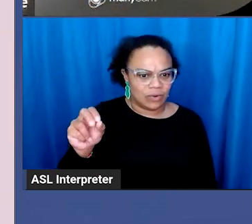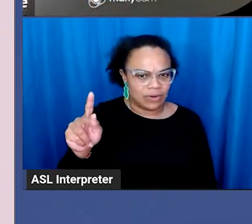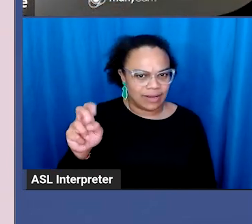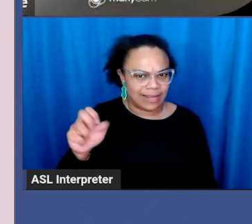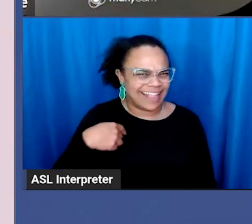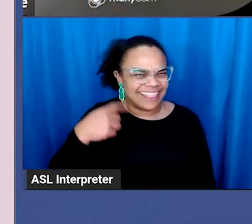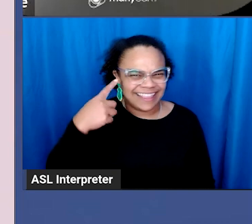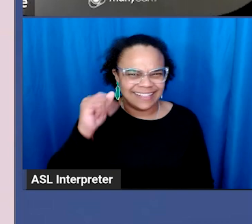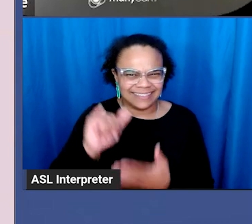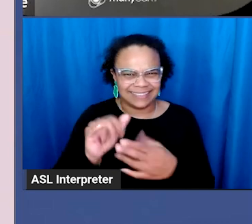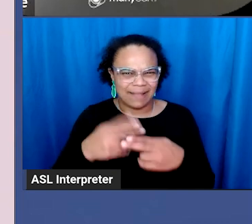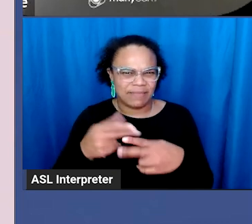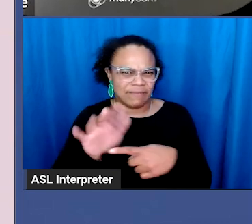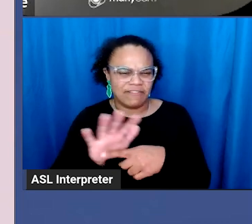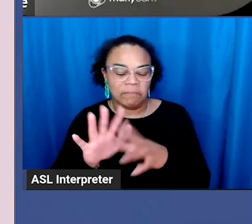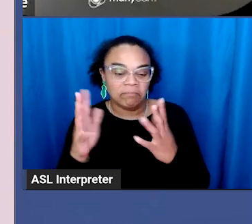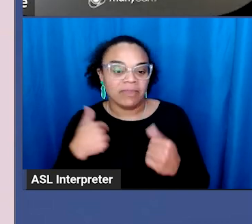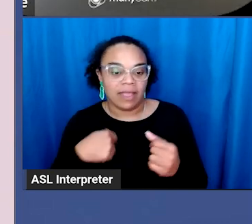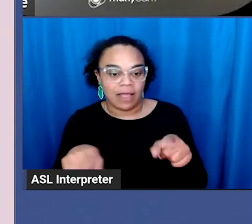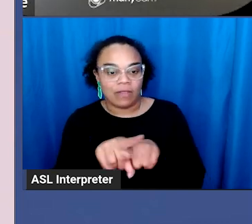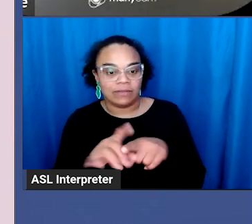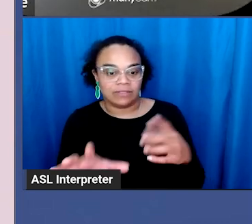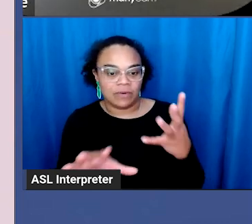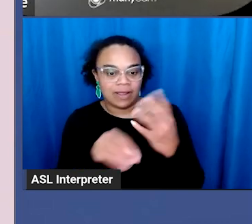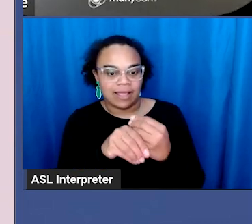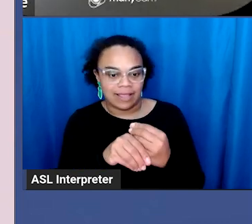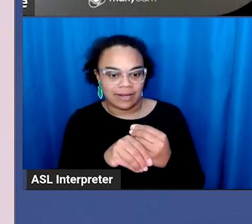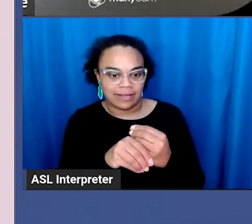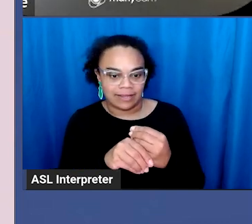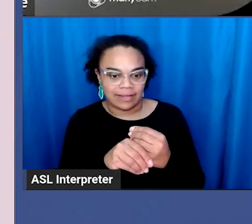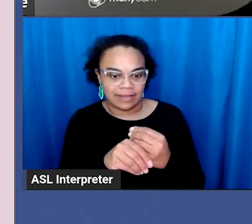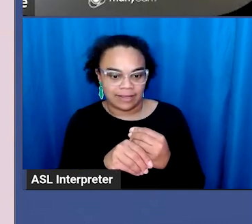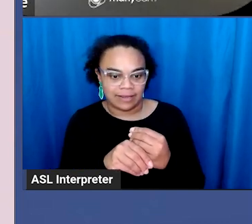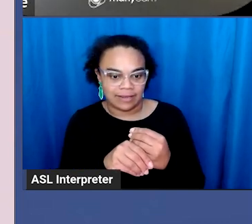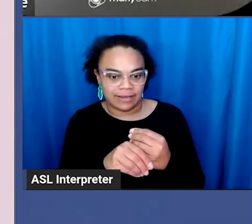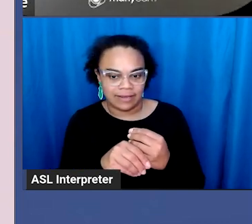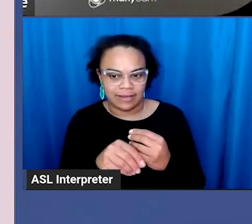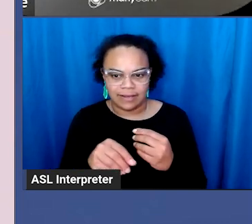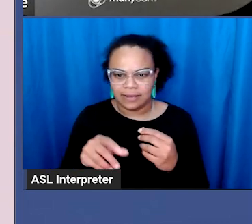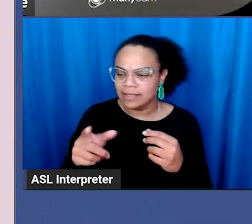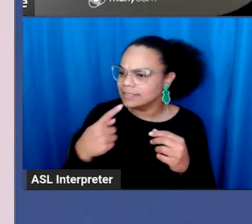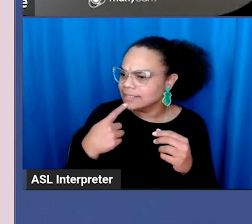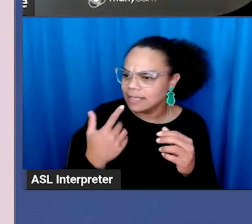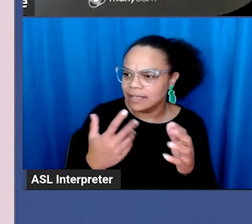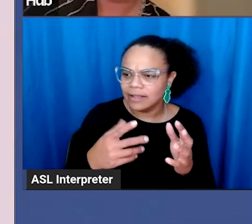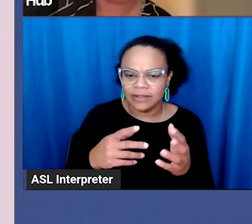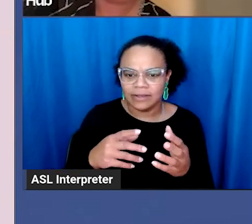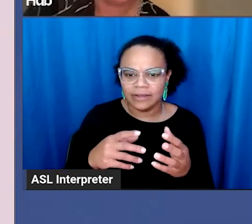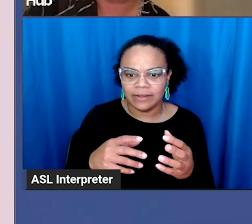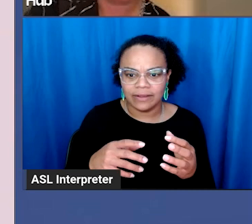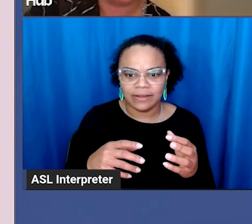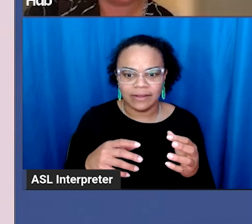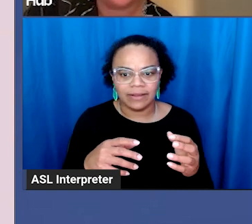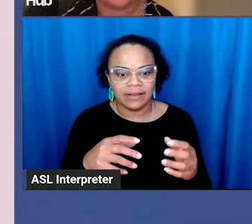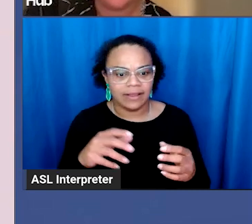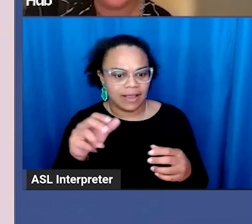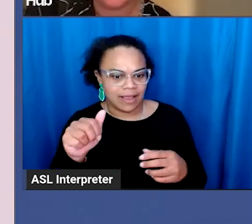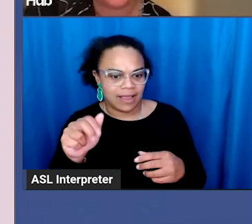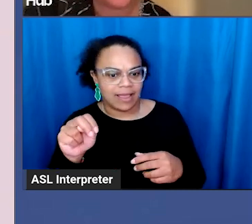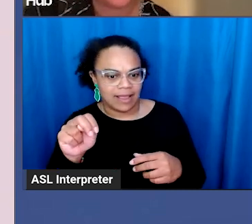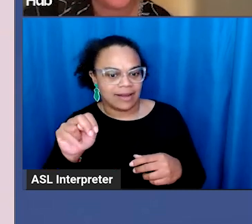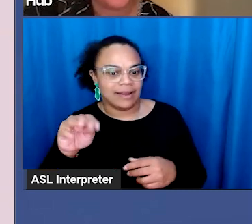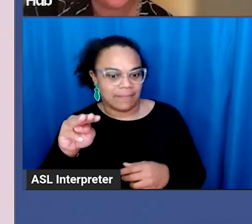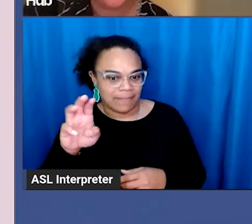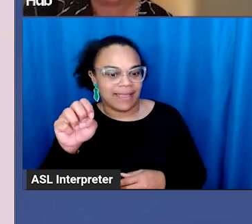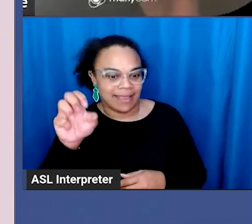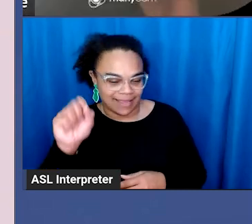I also added like the little Anime there. kids. Yeah, I'm sorry. The anime, yes. Yes,